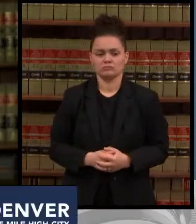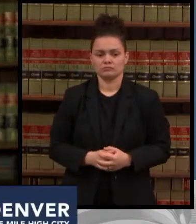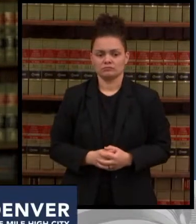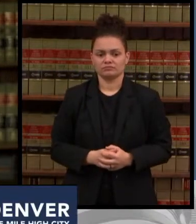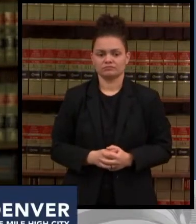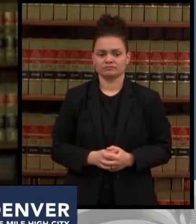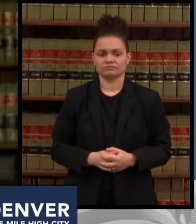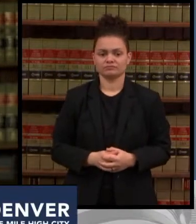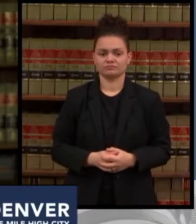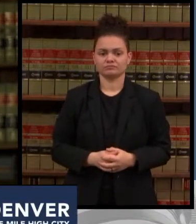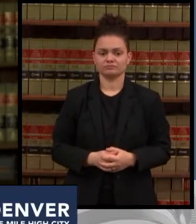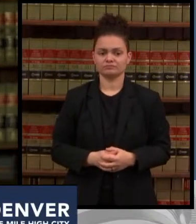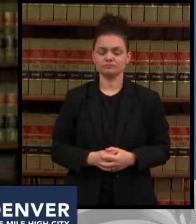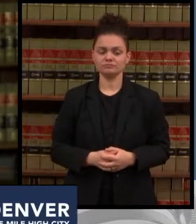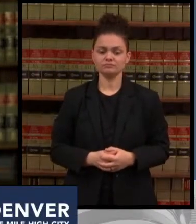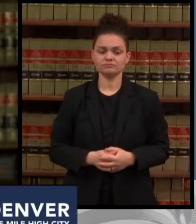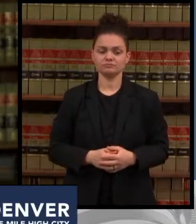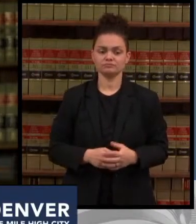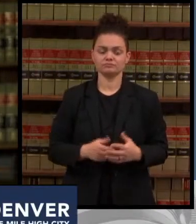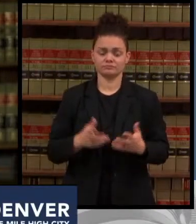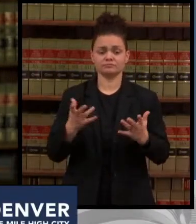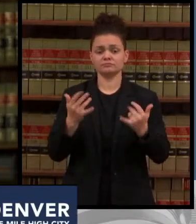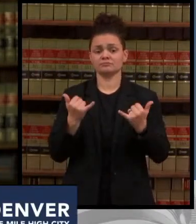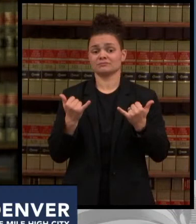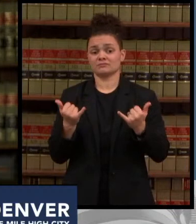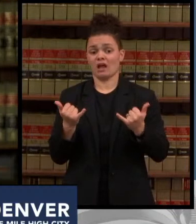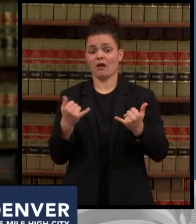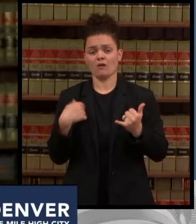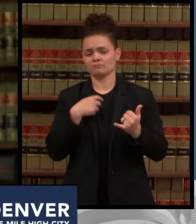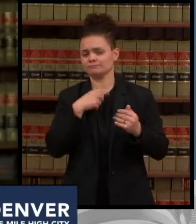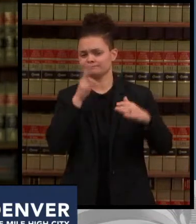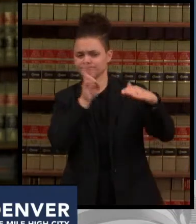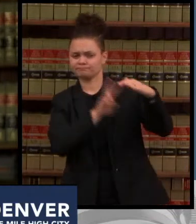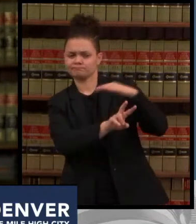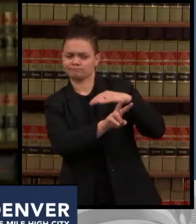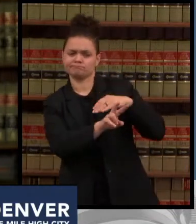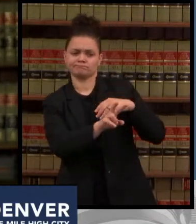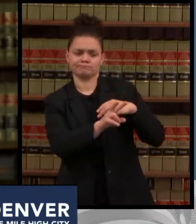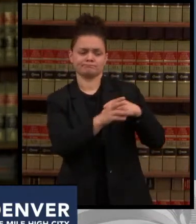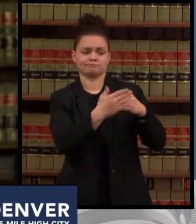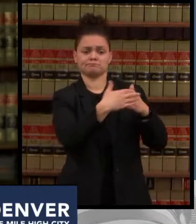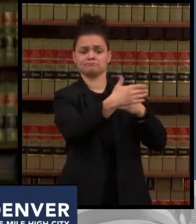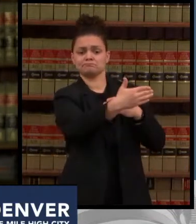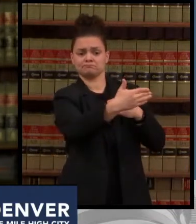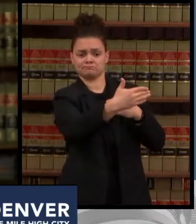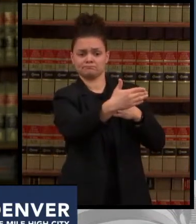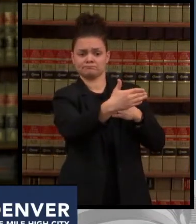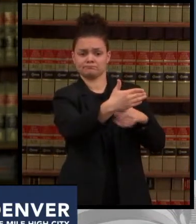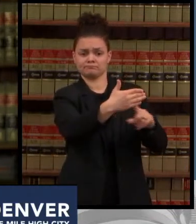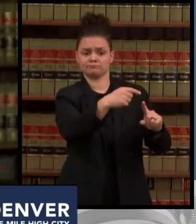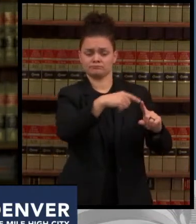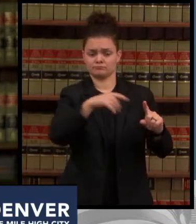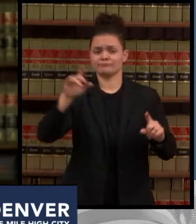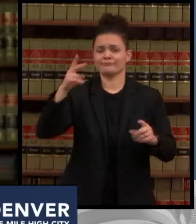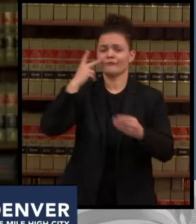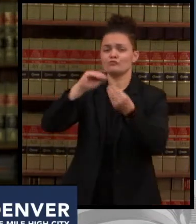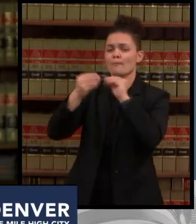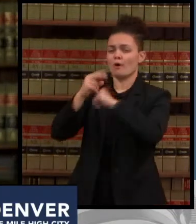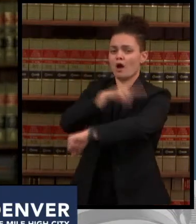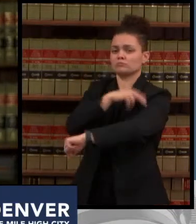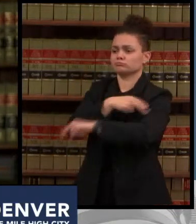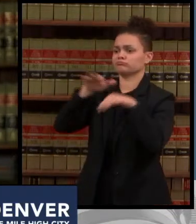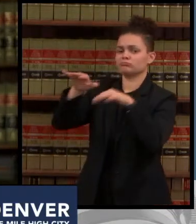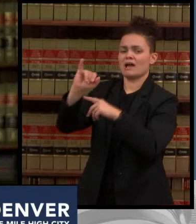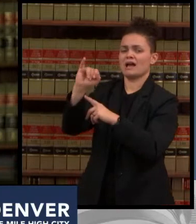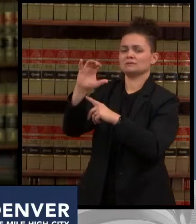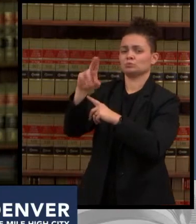our mask mandate to ICU capacity statistics. We felt that that was a plausible strategy to have people